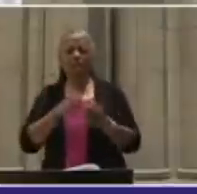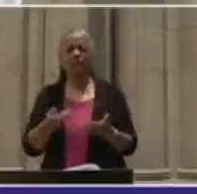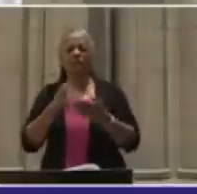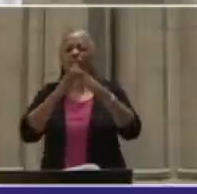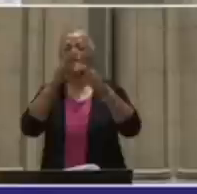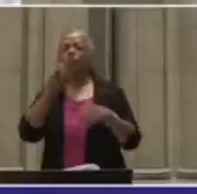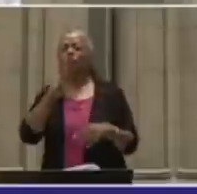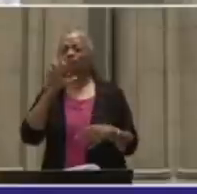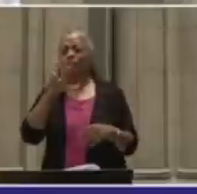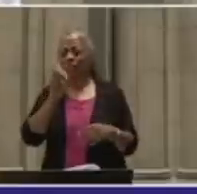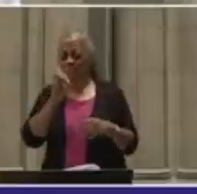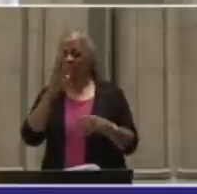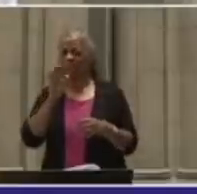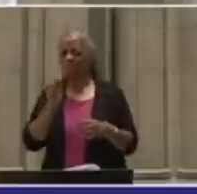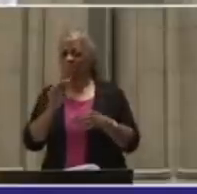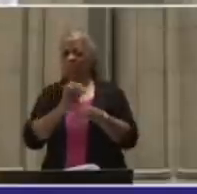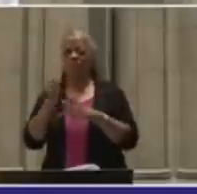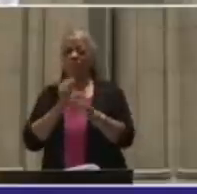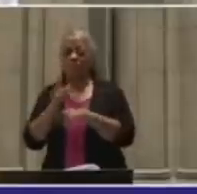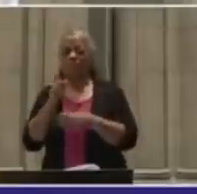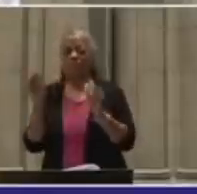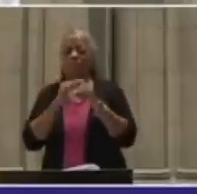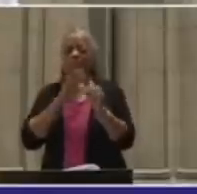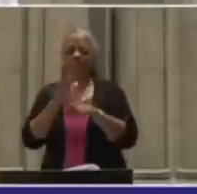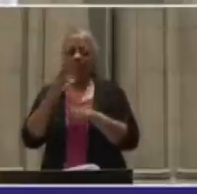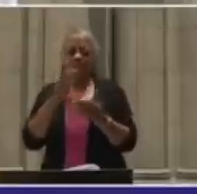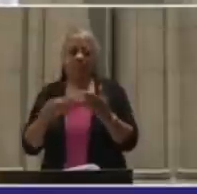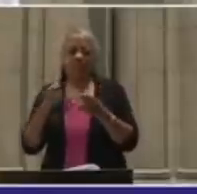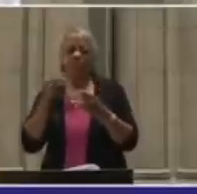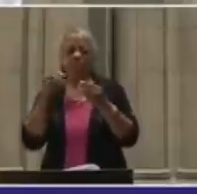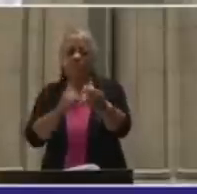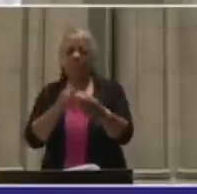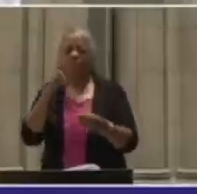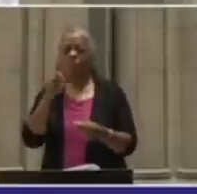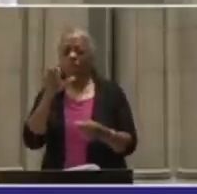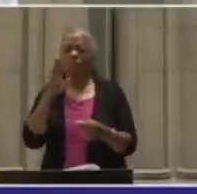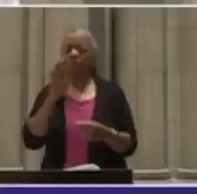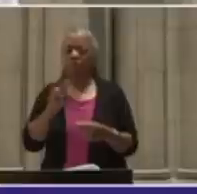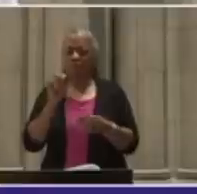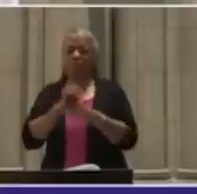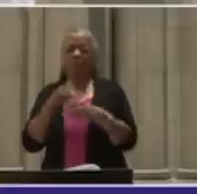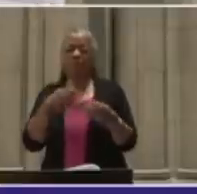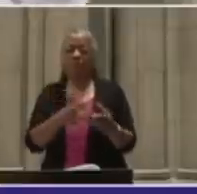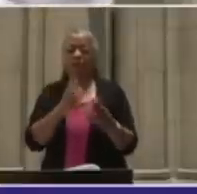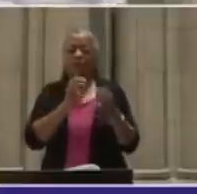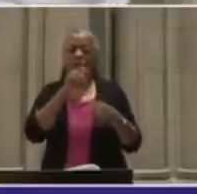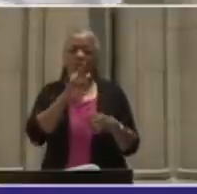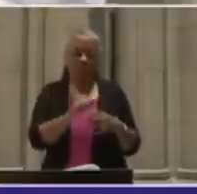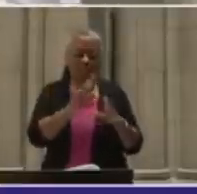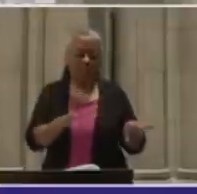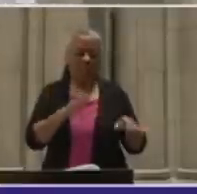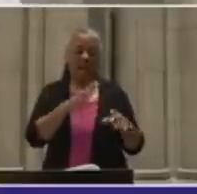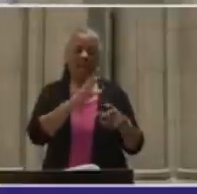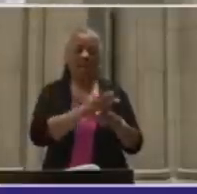$130 billion a year. This would be more than enough resources to fund $100 billion we need to provide early child care and education for